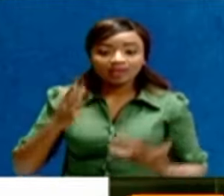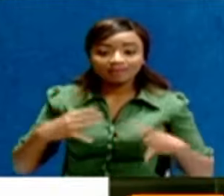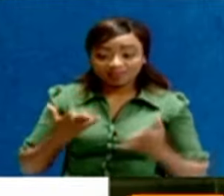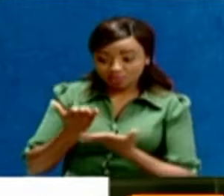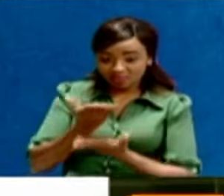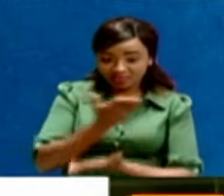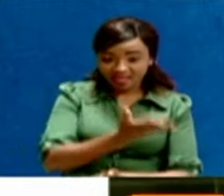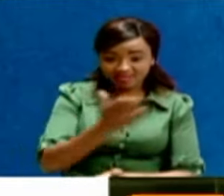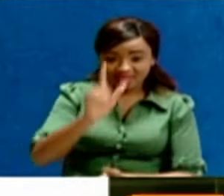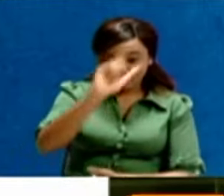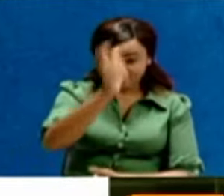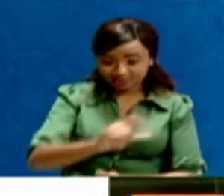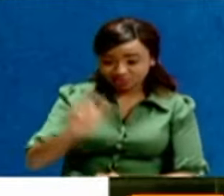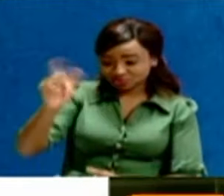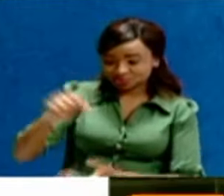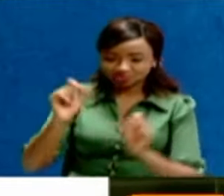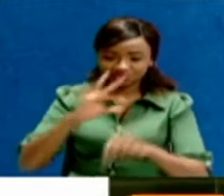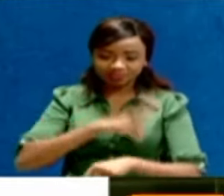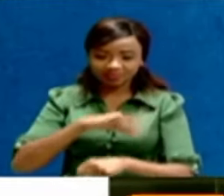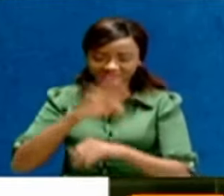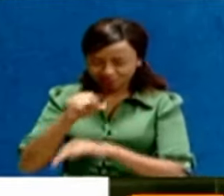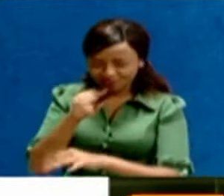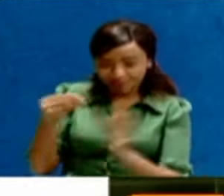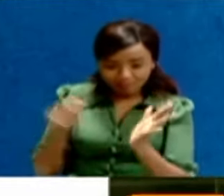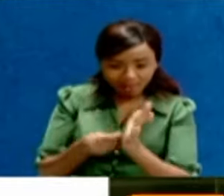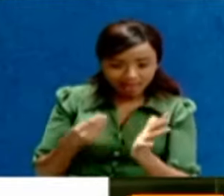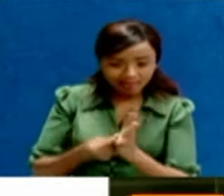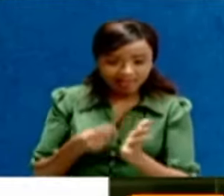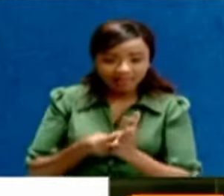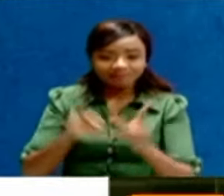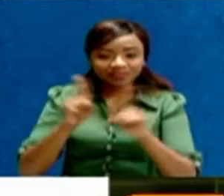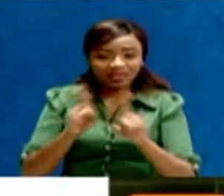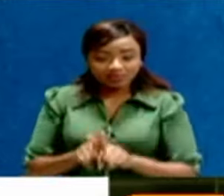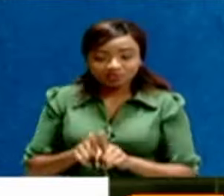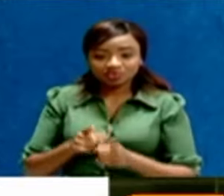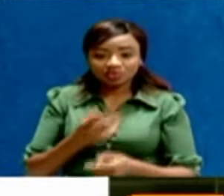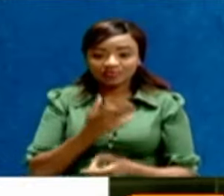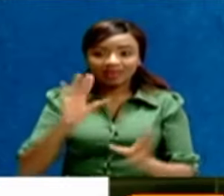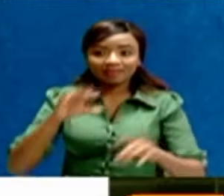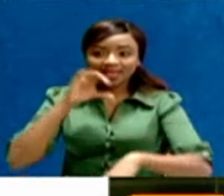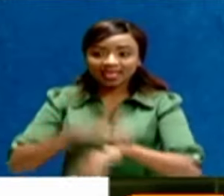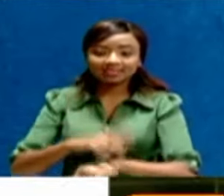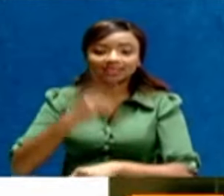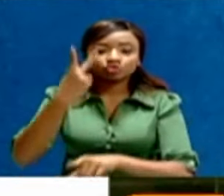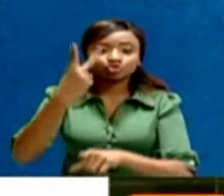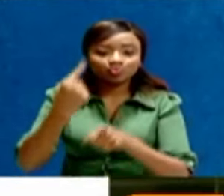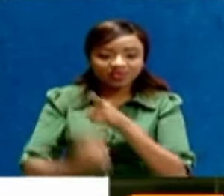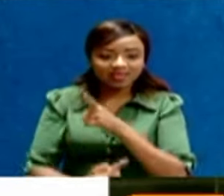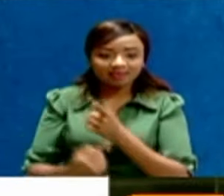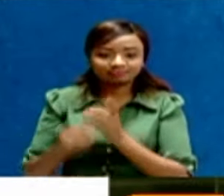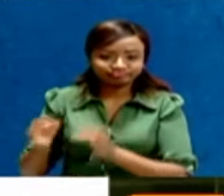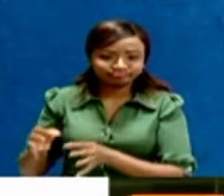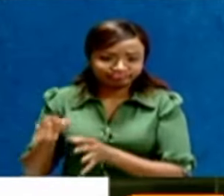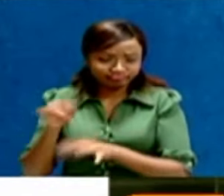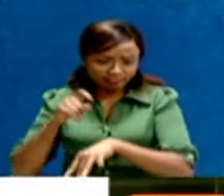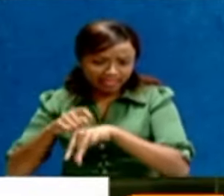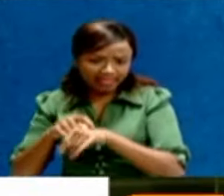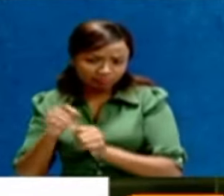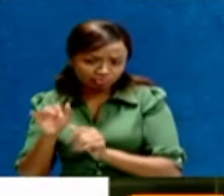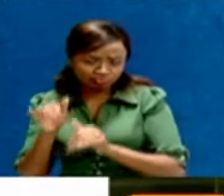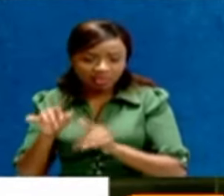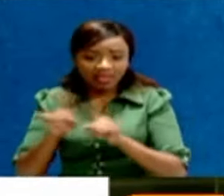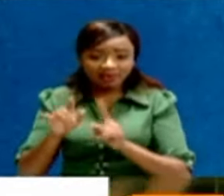with equalization money. They also benefit by giving them a two-year meritorium. And then places